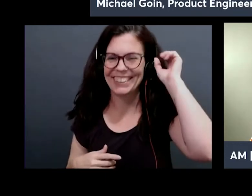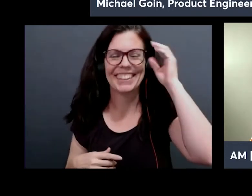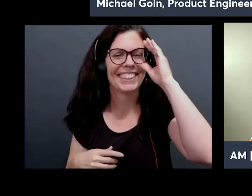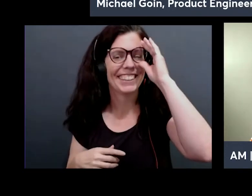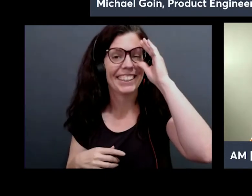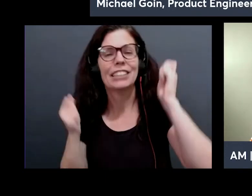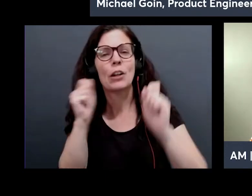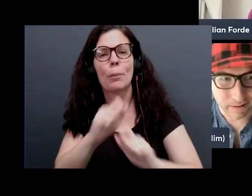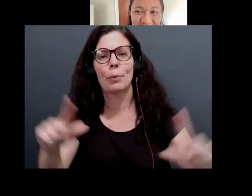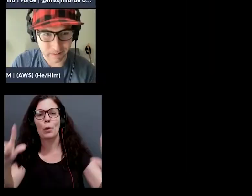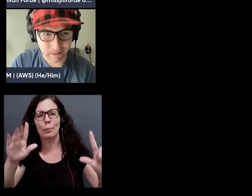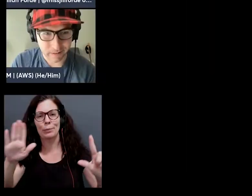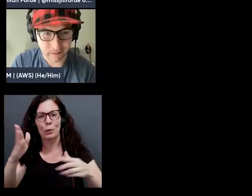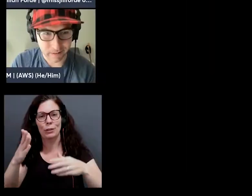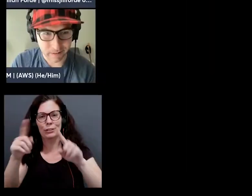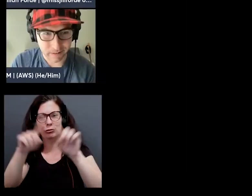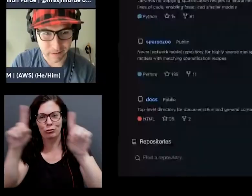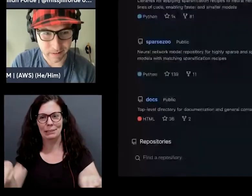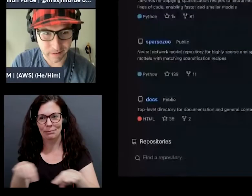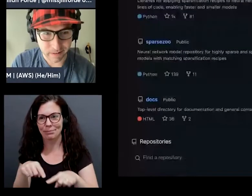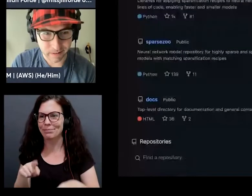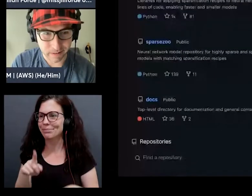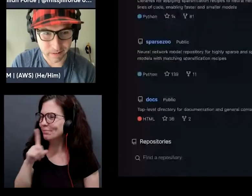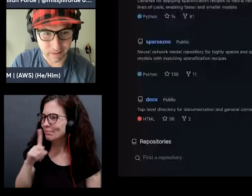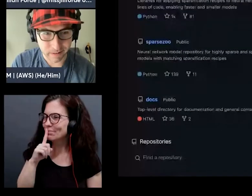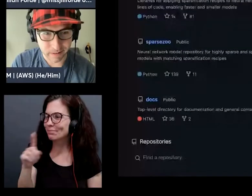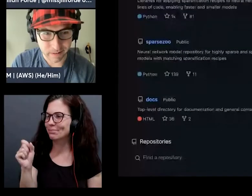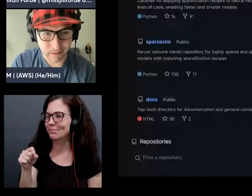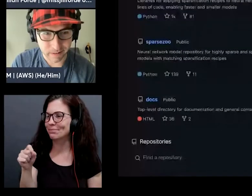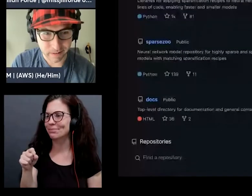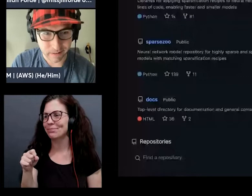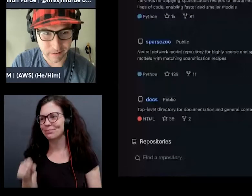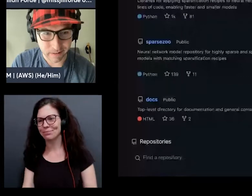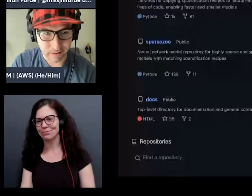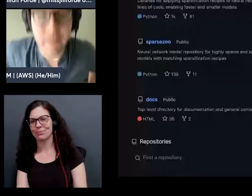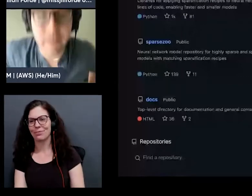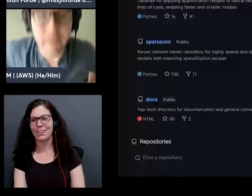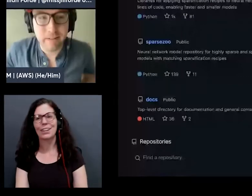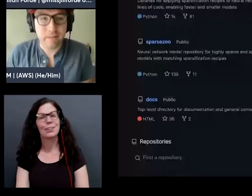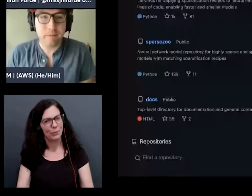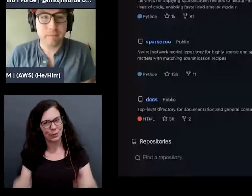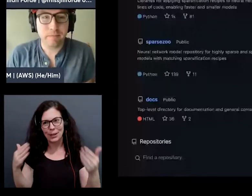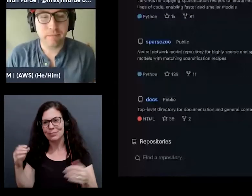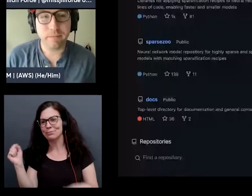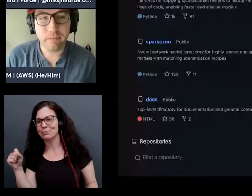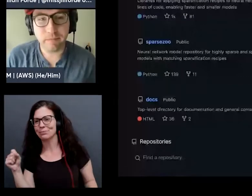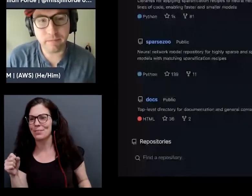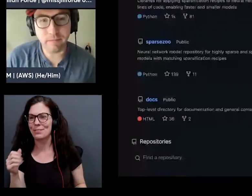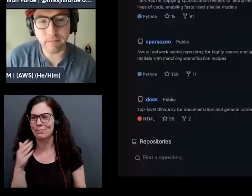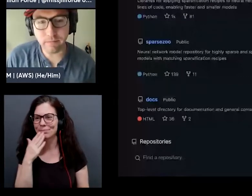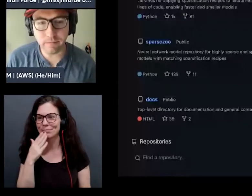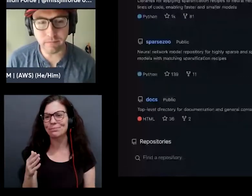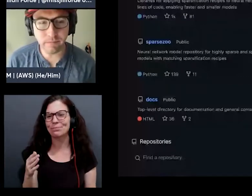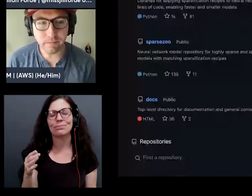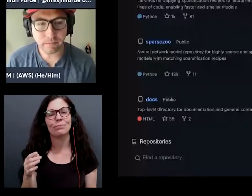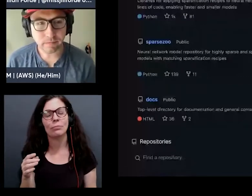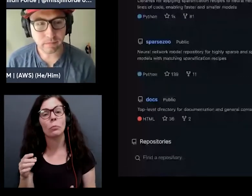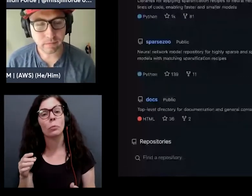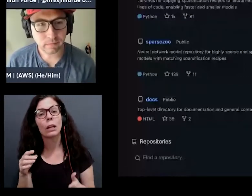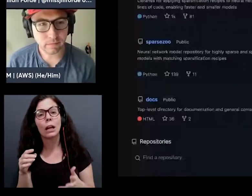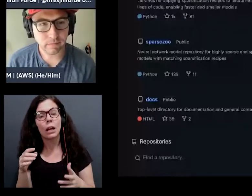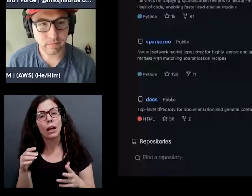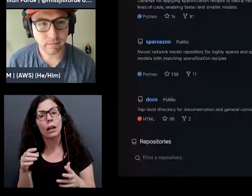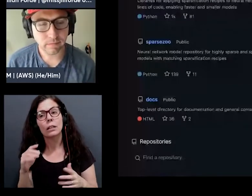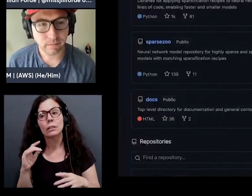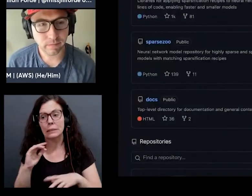screen. Sure. Yeah, got it open. Take it away. Yeah. So, right. Yeah. So, want to lay out